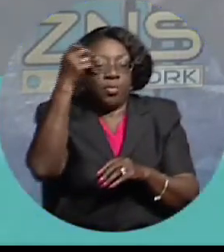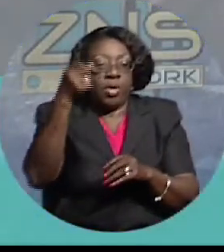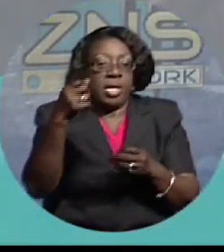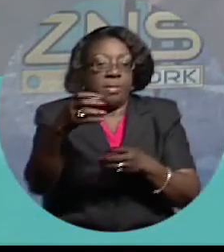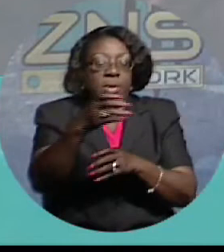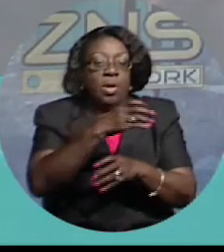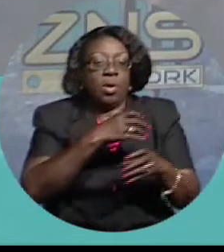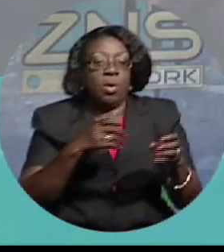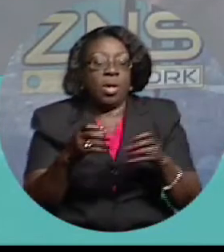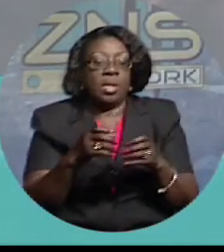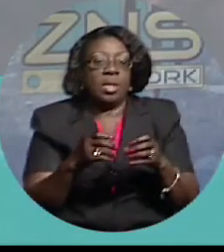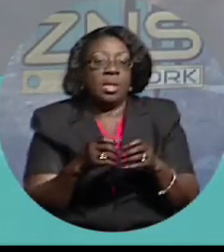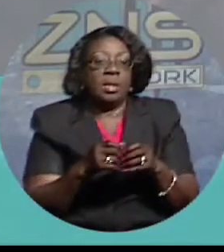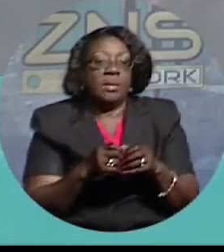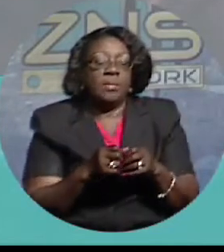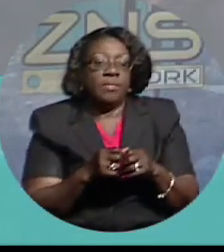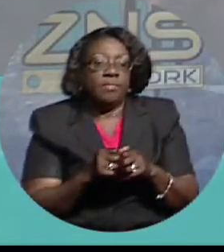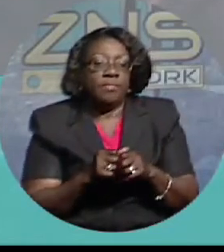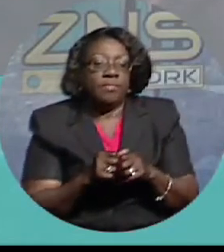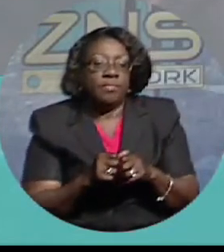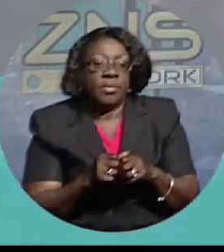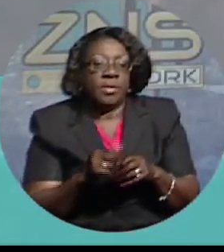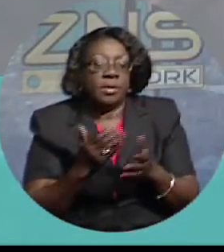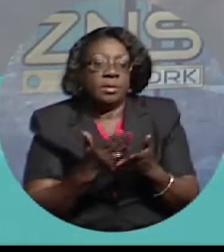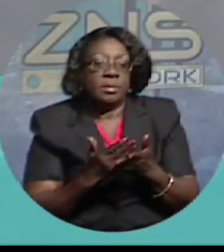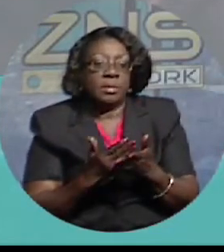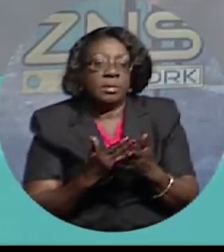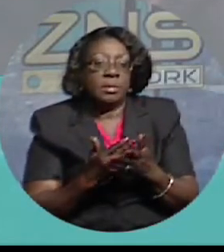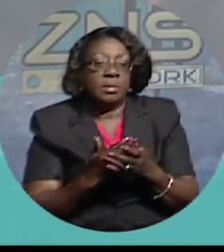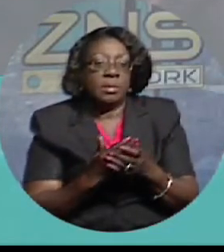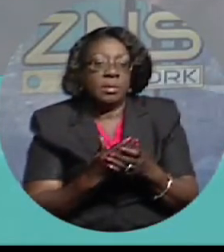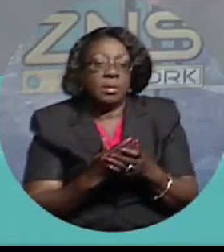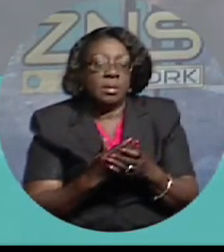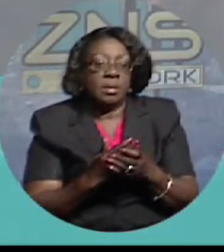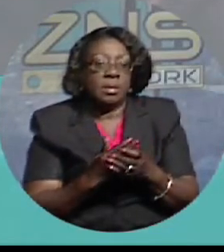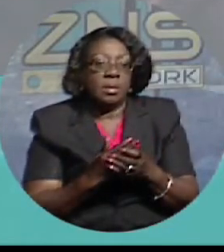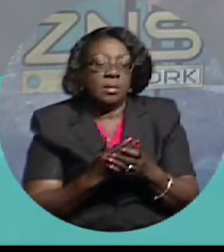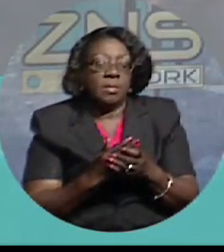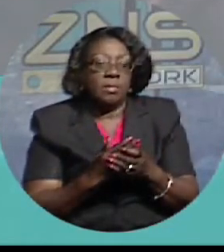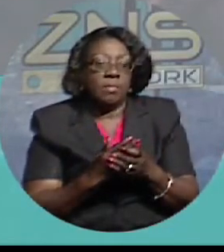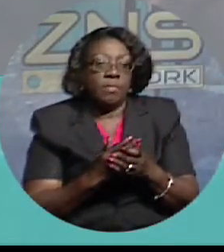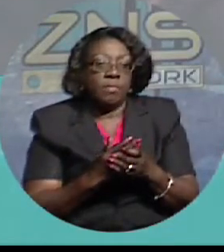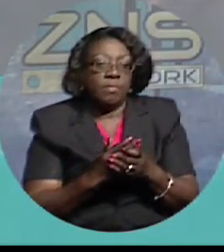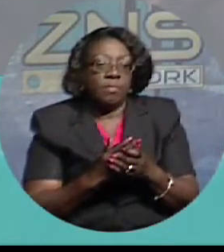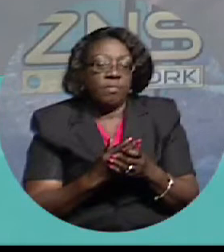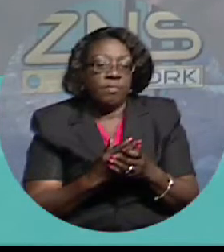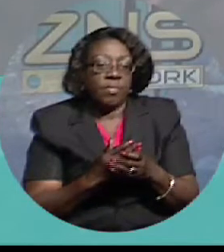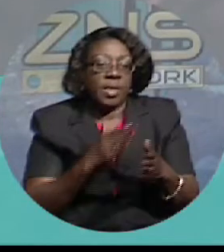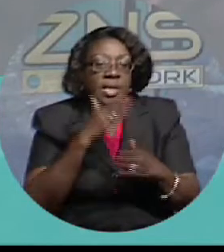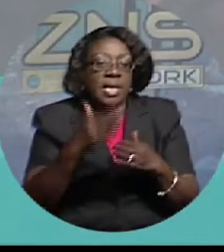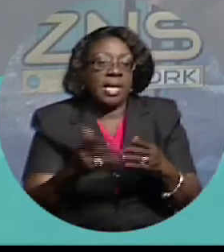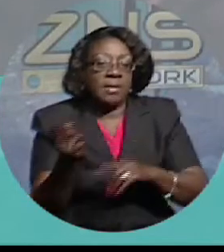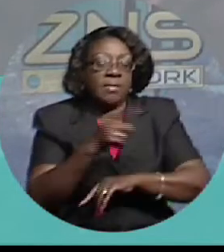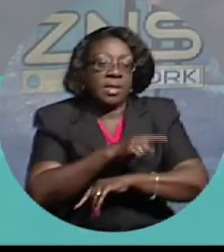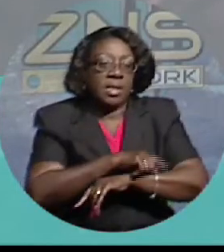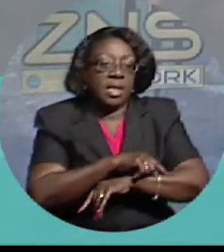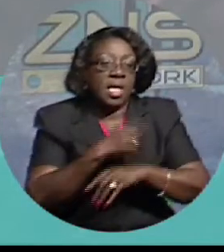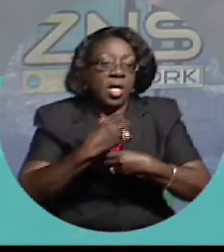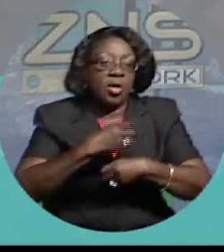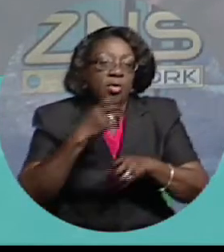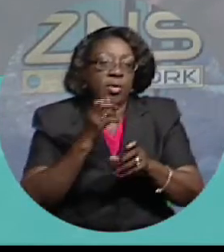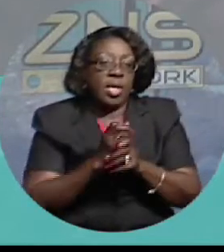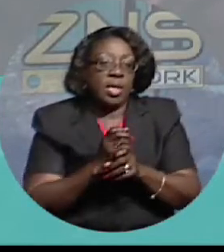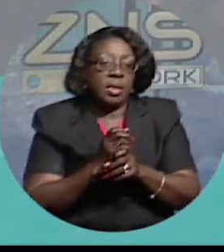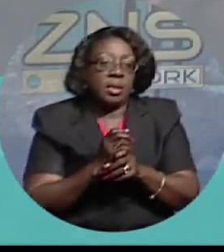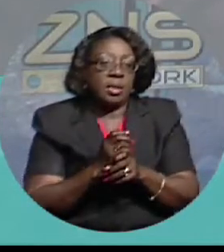The system is broken. There are inordinate adjournments and delays, which at the end of the day create